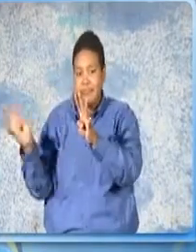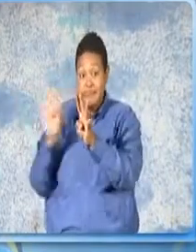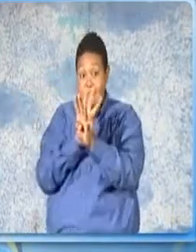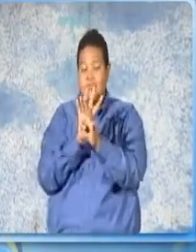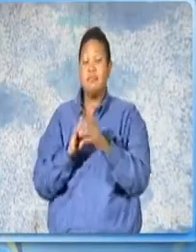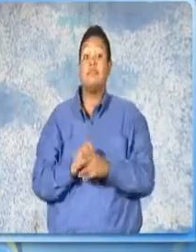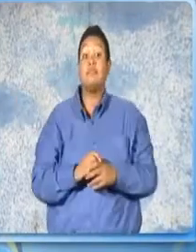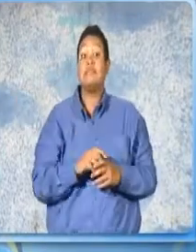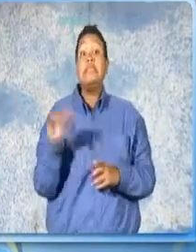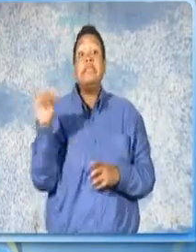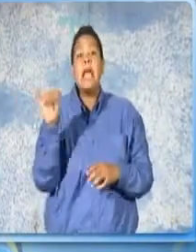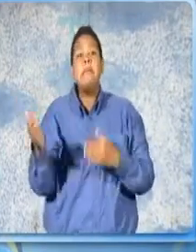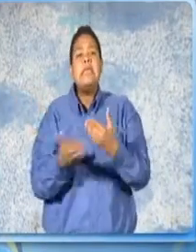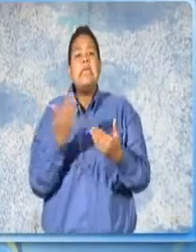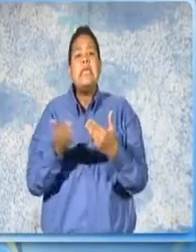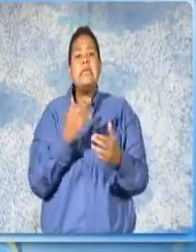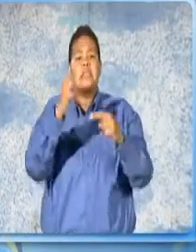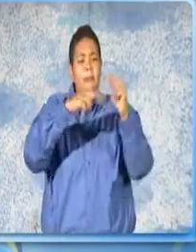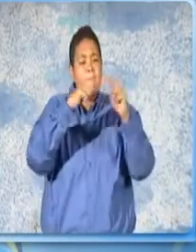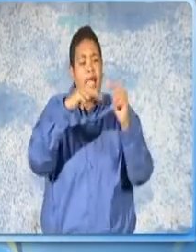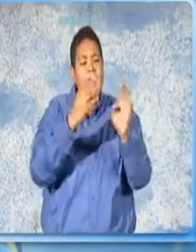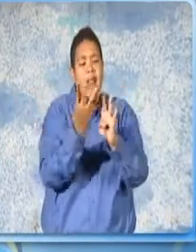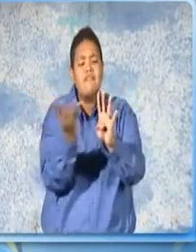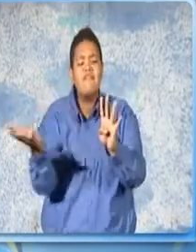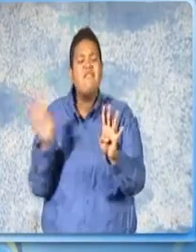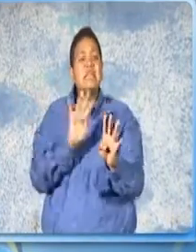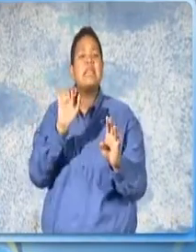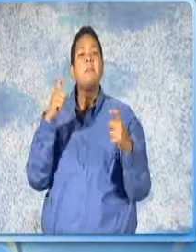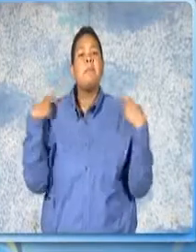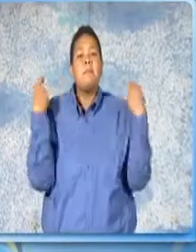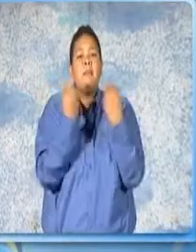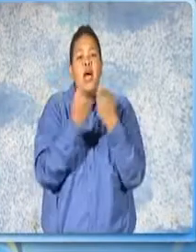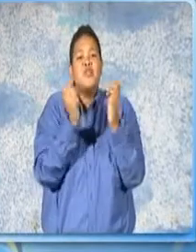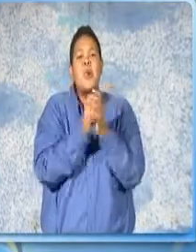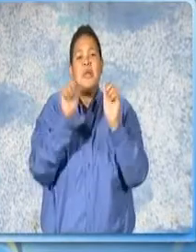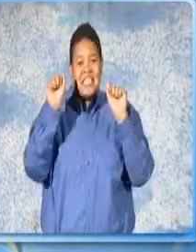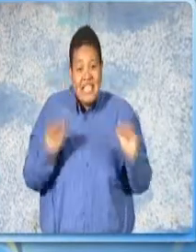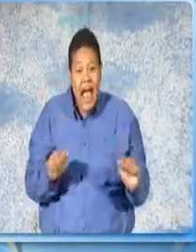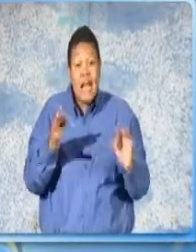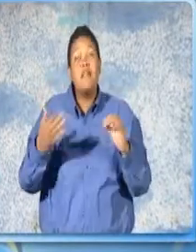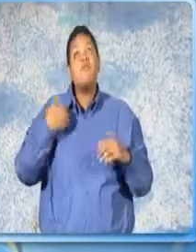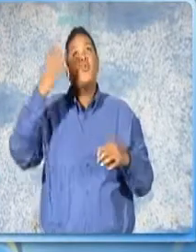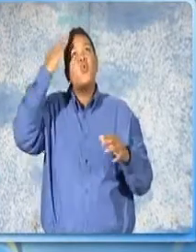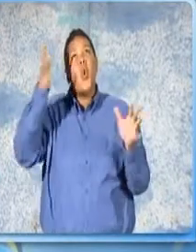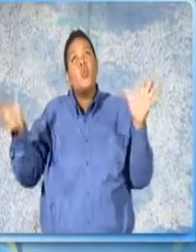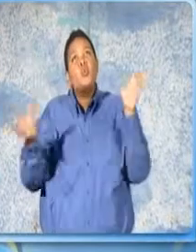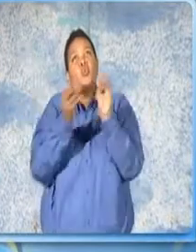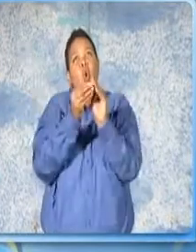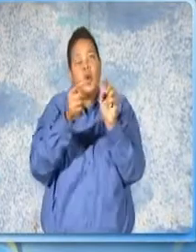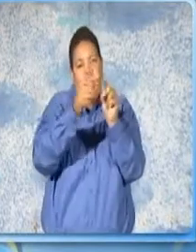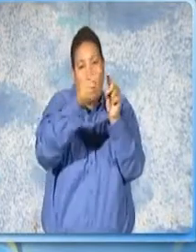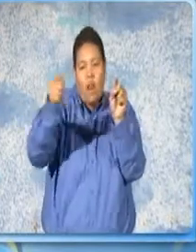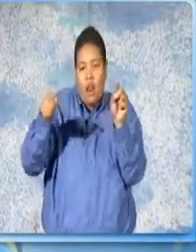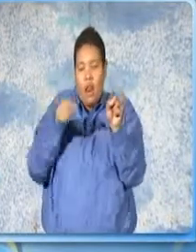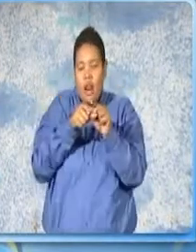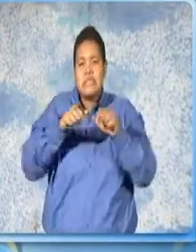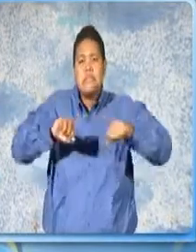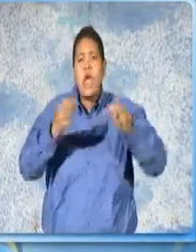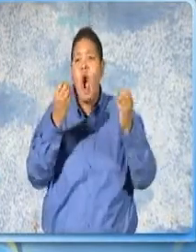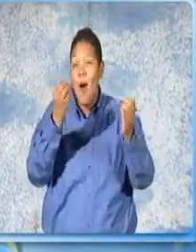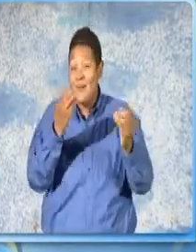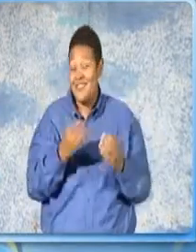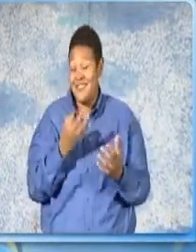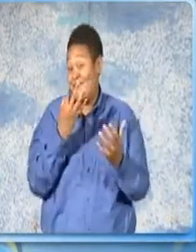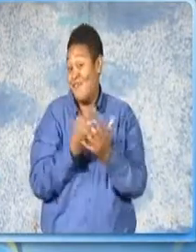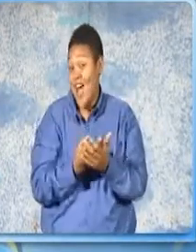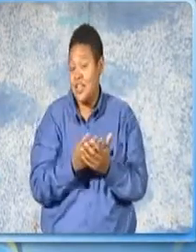It would be just as easy to build a fence around Spanish Town Square if we knew the total distance around it. In fact,